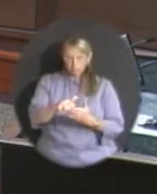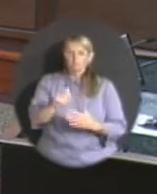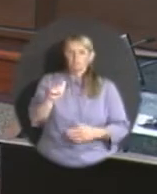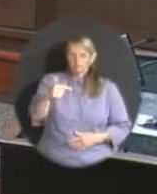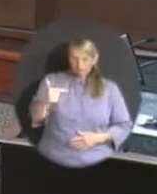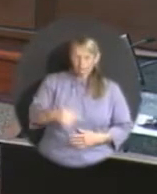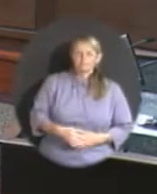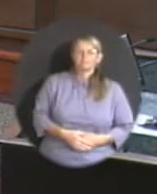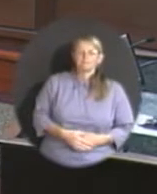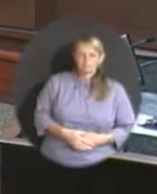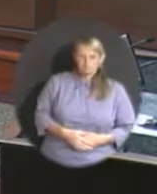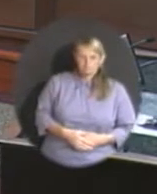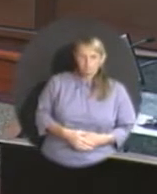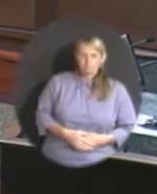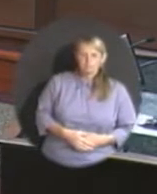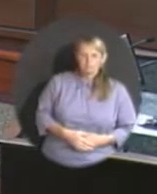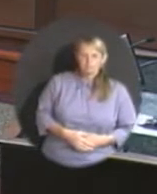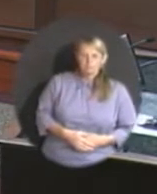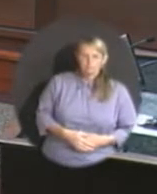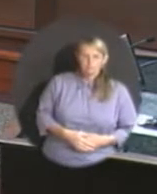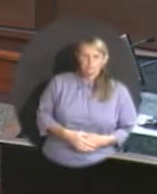Okay, thank you.